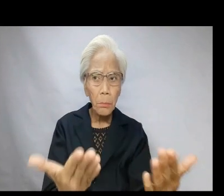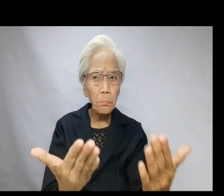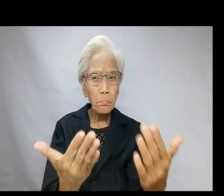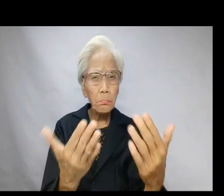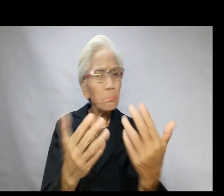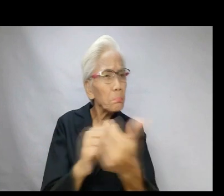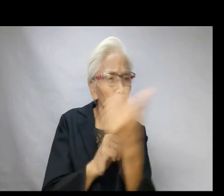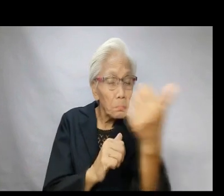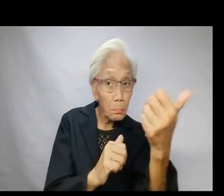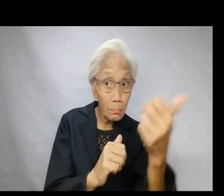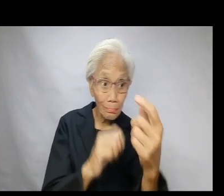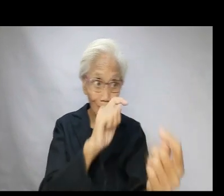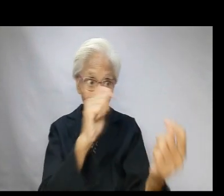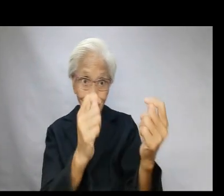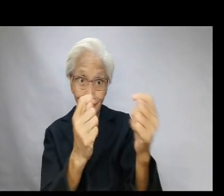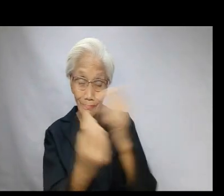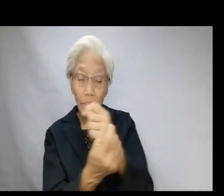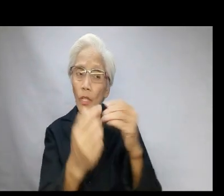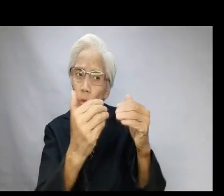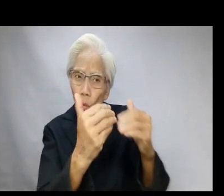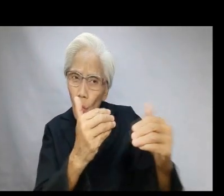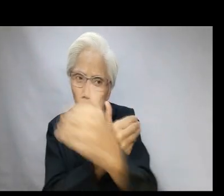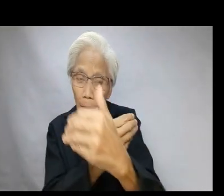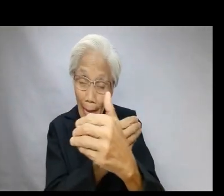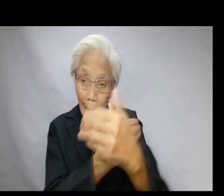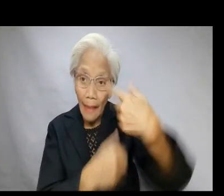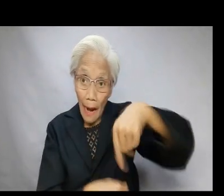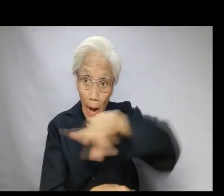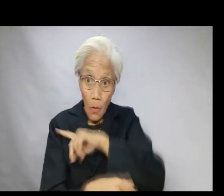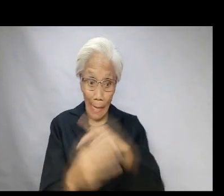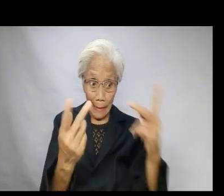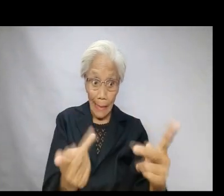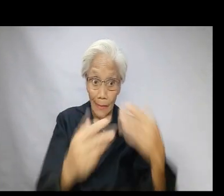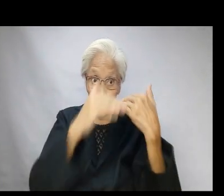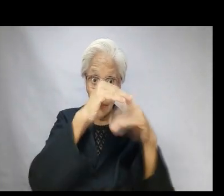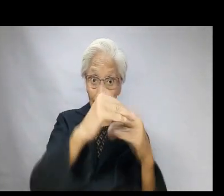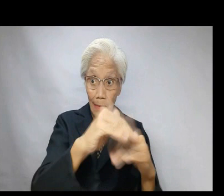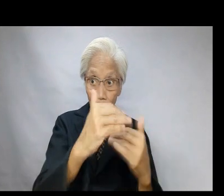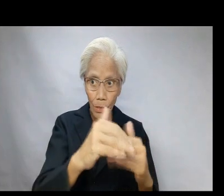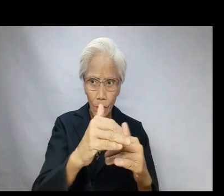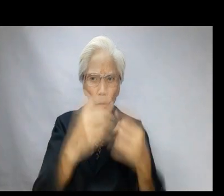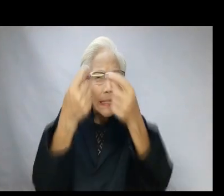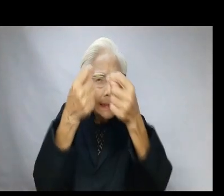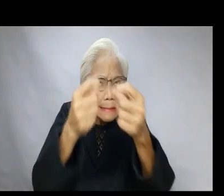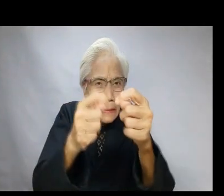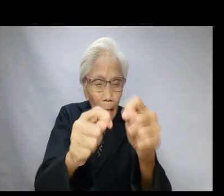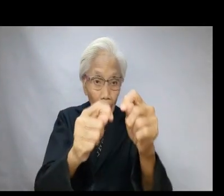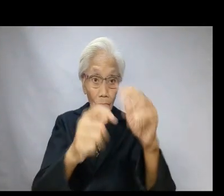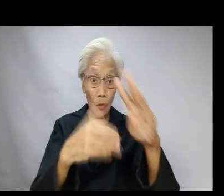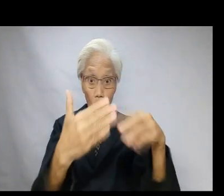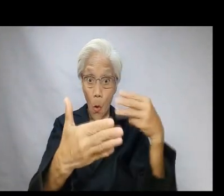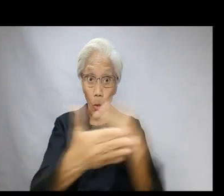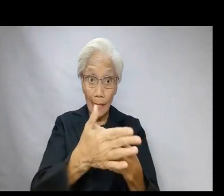Polydipsic thirst also responds to our self-transcendence need to go beyond our current